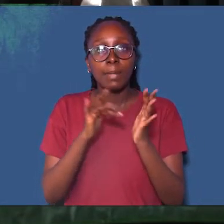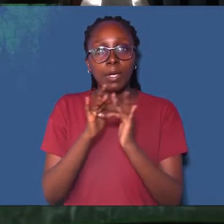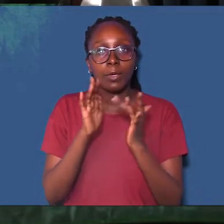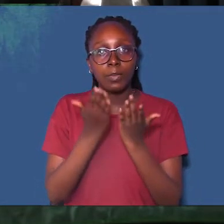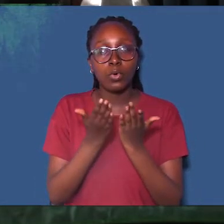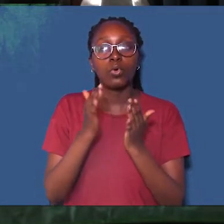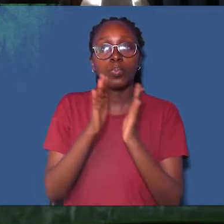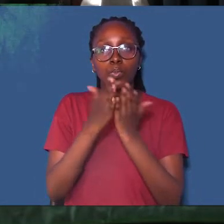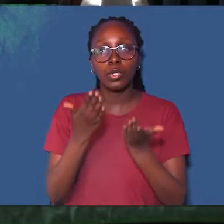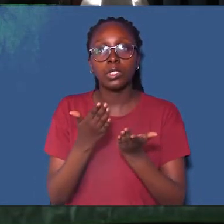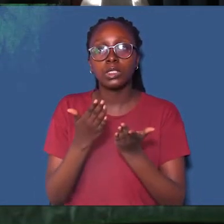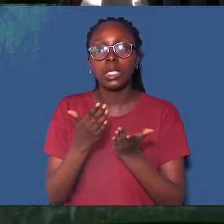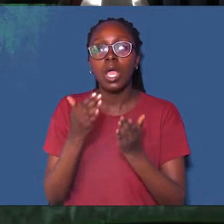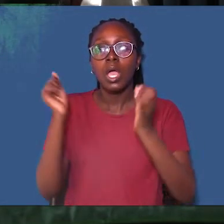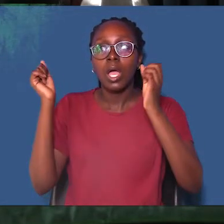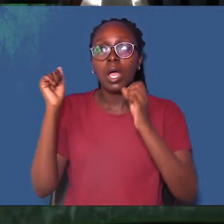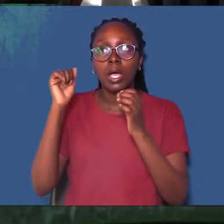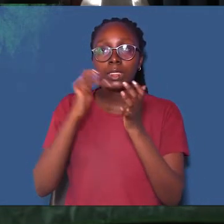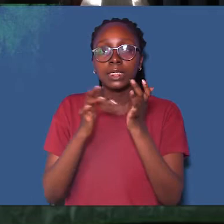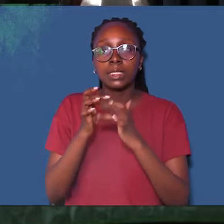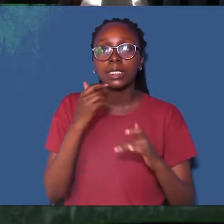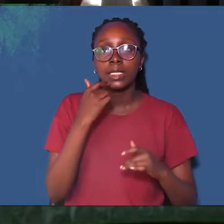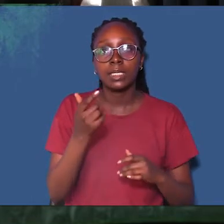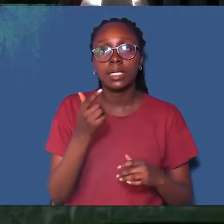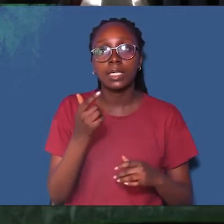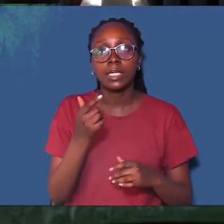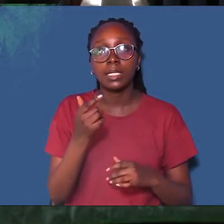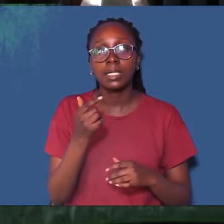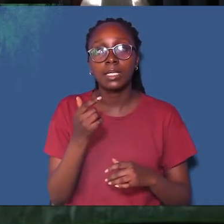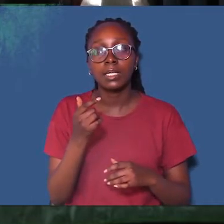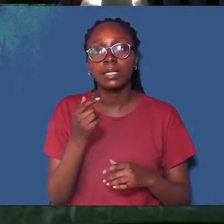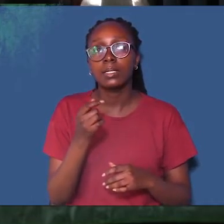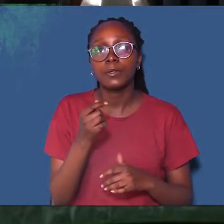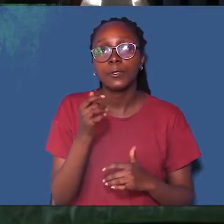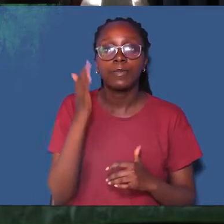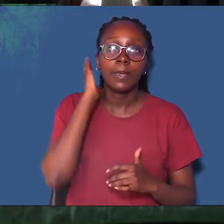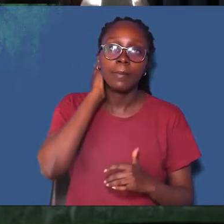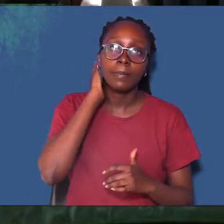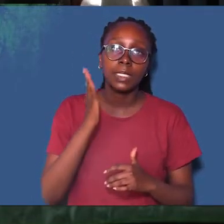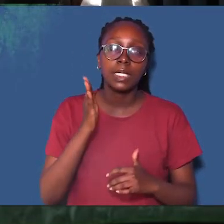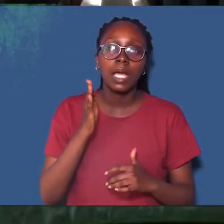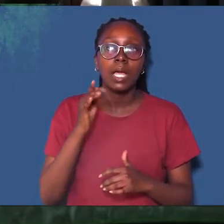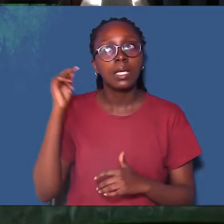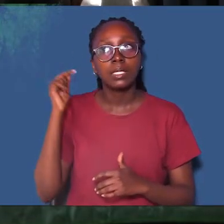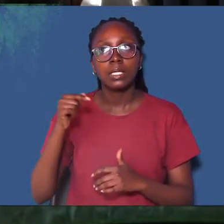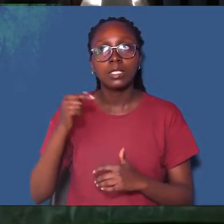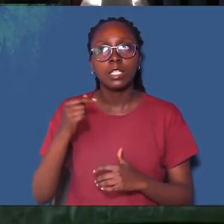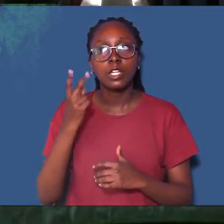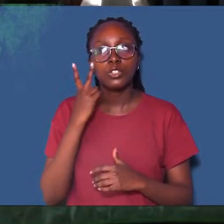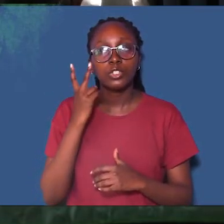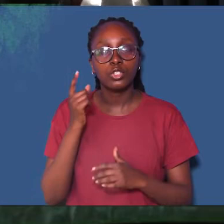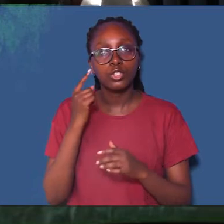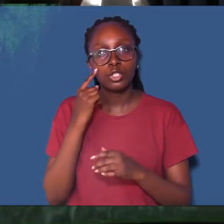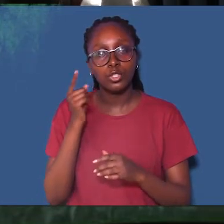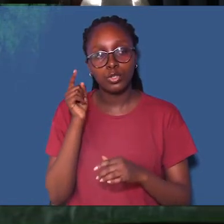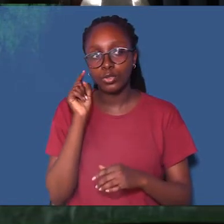Matthew, Jesus actually tells him that this was not revealed to him by flesh and blood, but